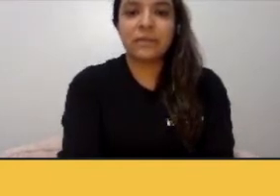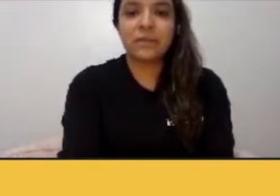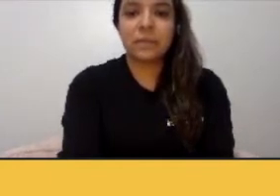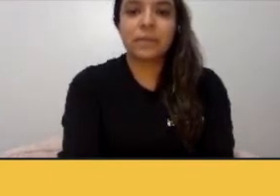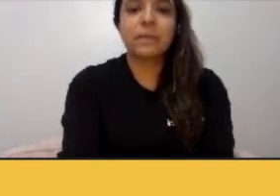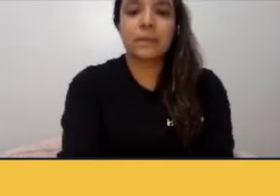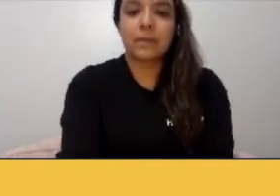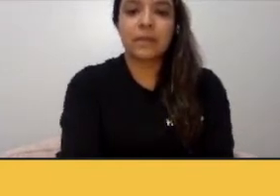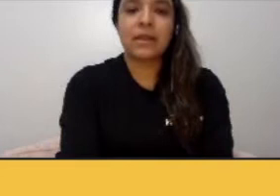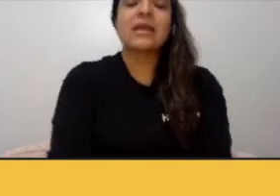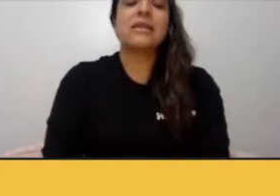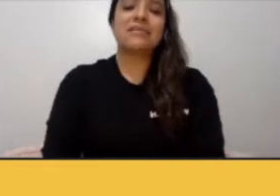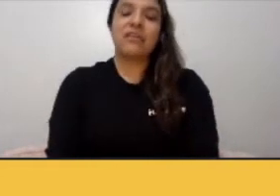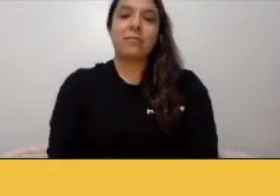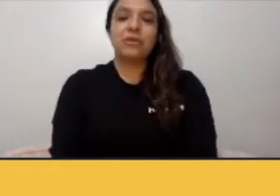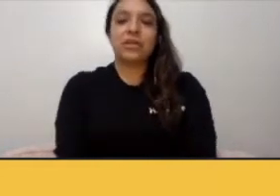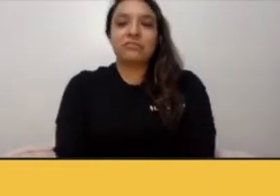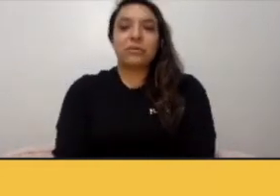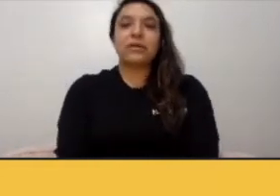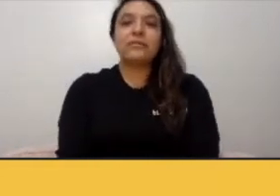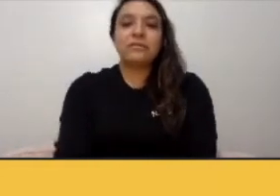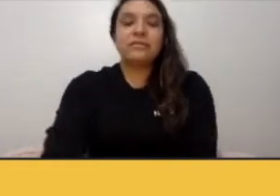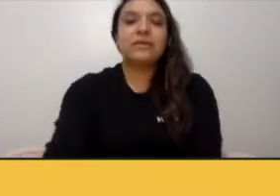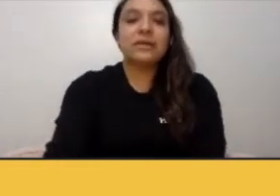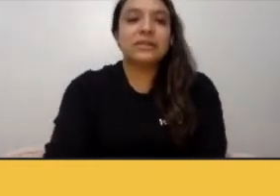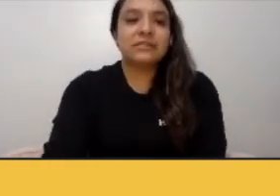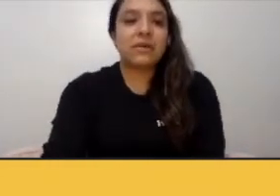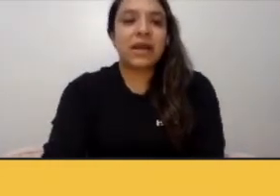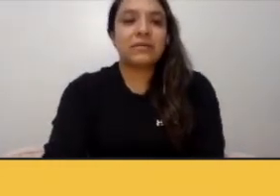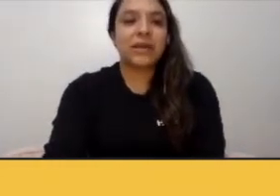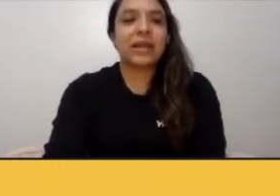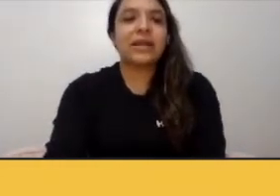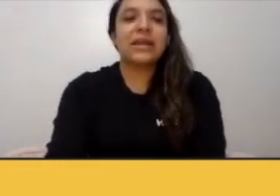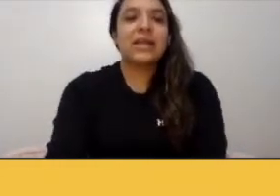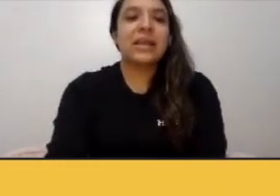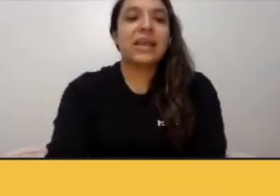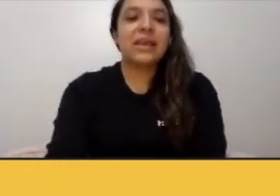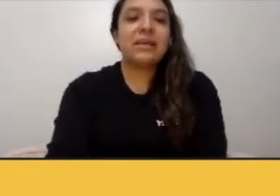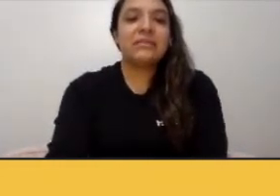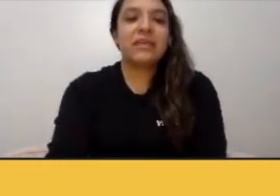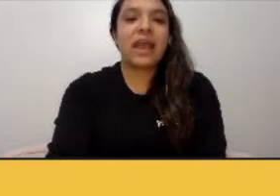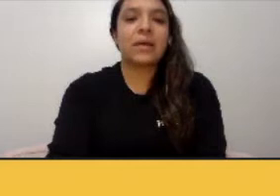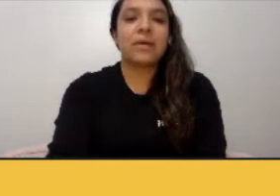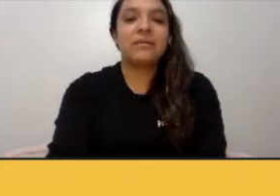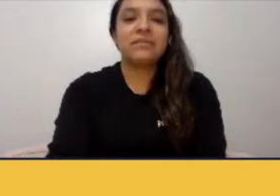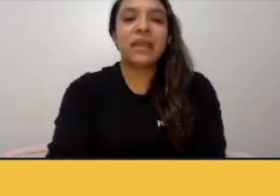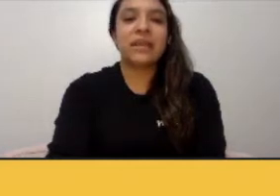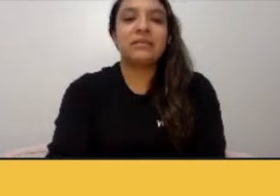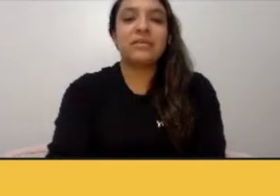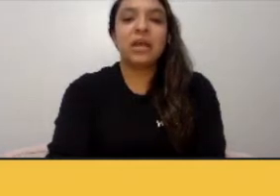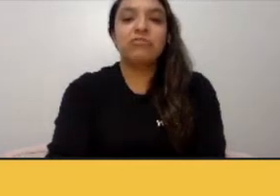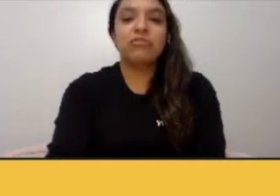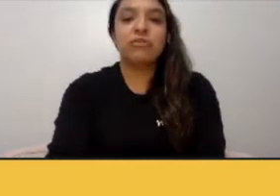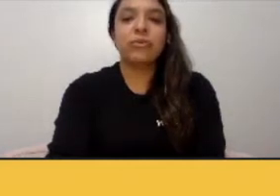going. Nice job. Look at your words. Let's go ahead and read. King Sam